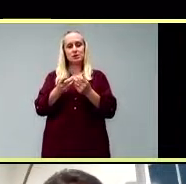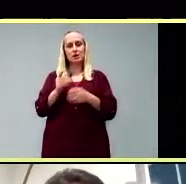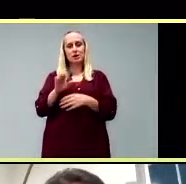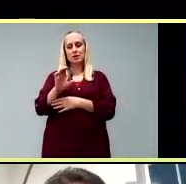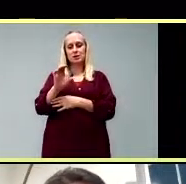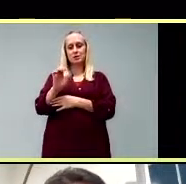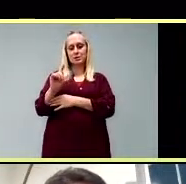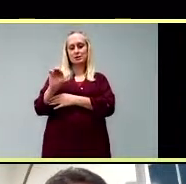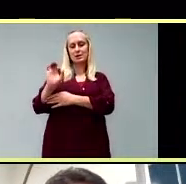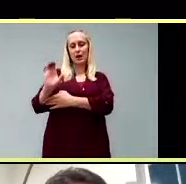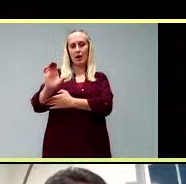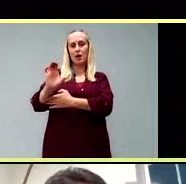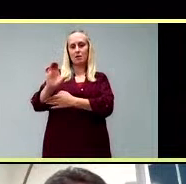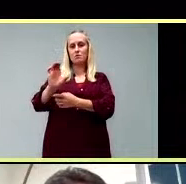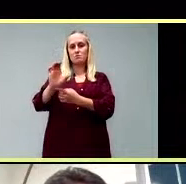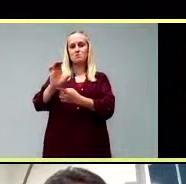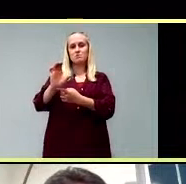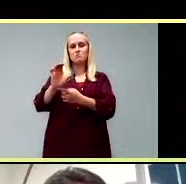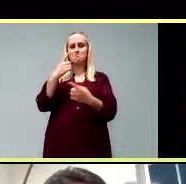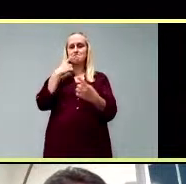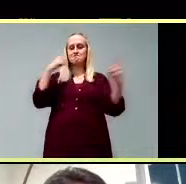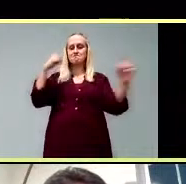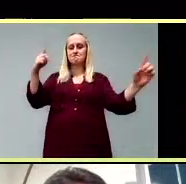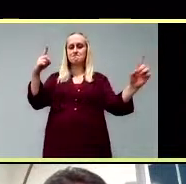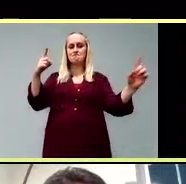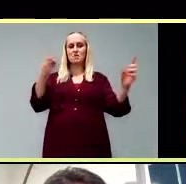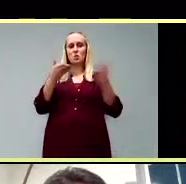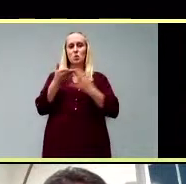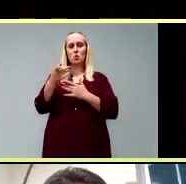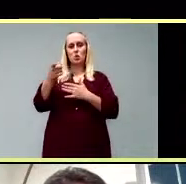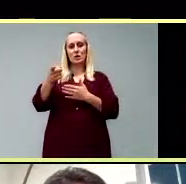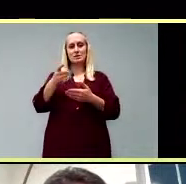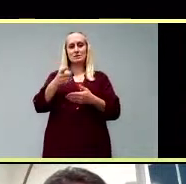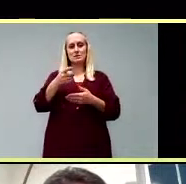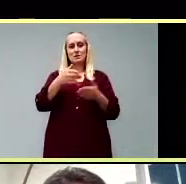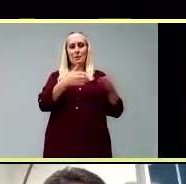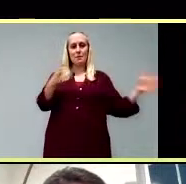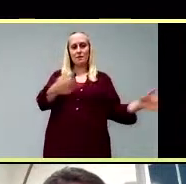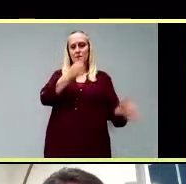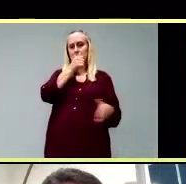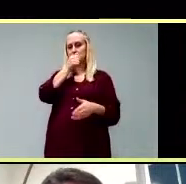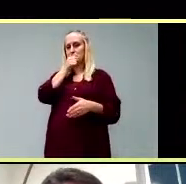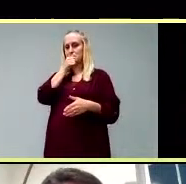CTEC has done that through this great public-private